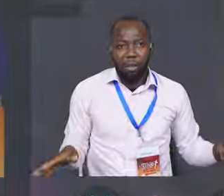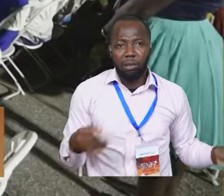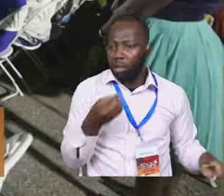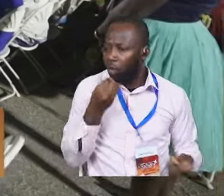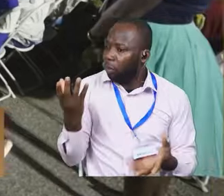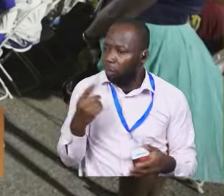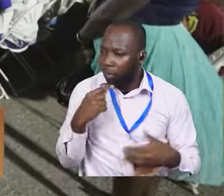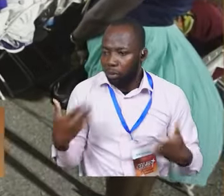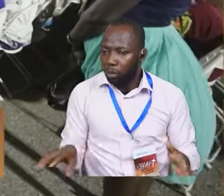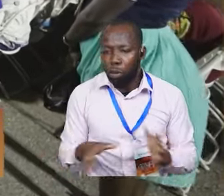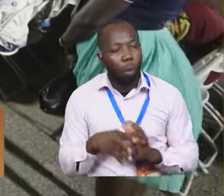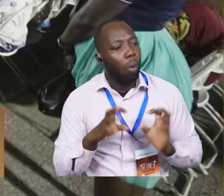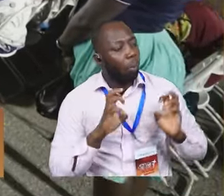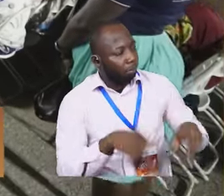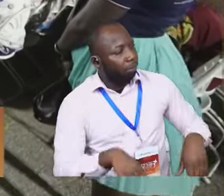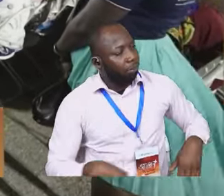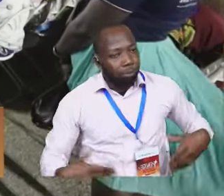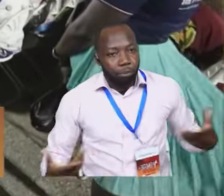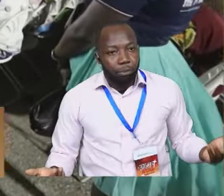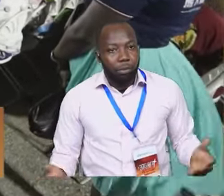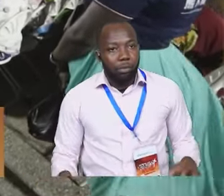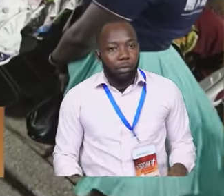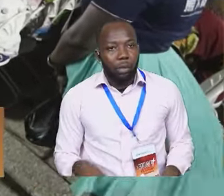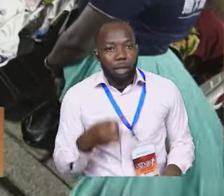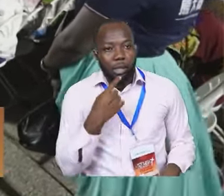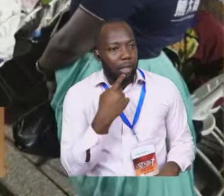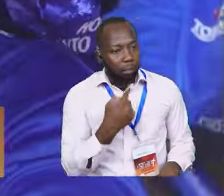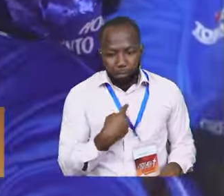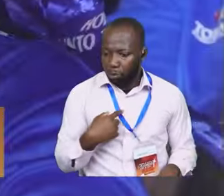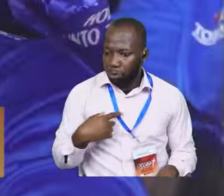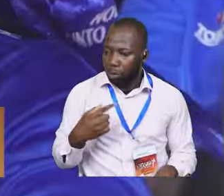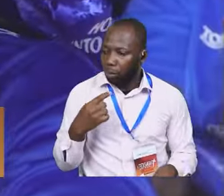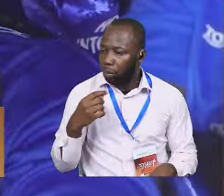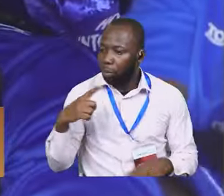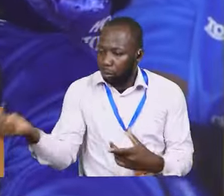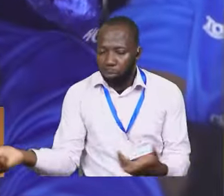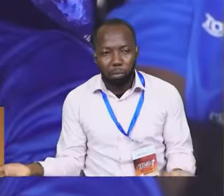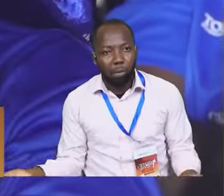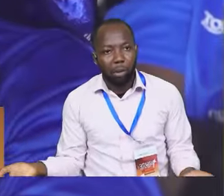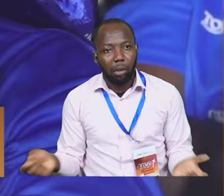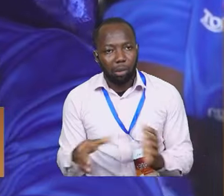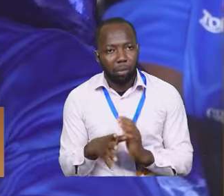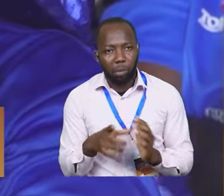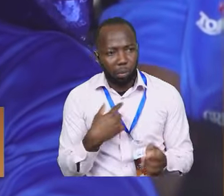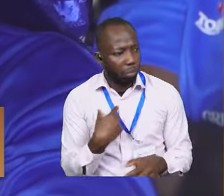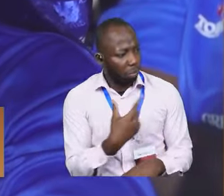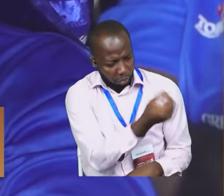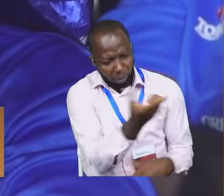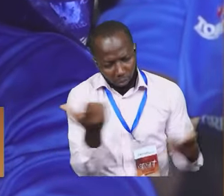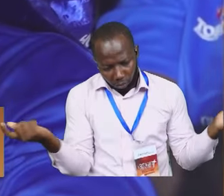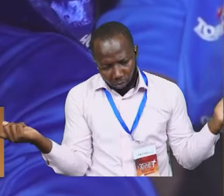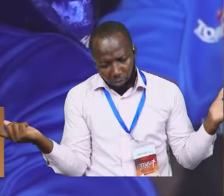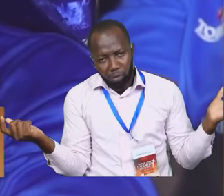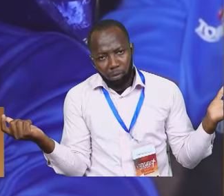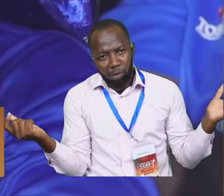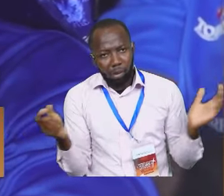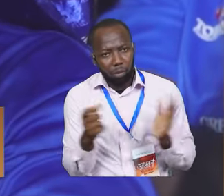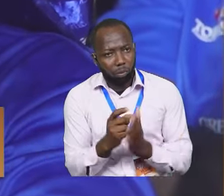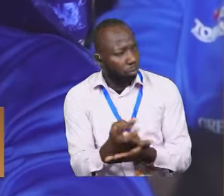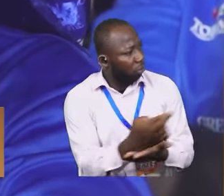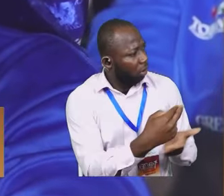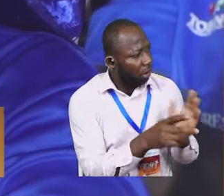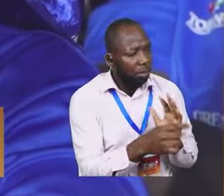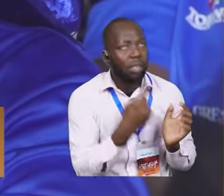I'll finish. Said, okay. Said, okay. I said, okay, then I'm leaving. I said, well, you can leave. I don't know what I'm